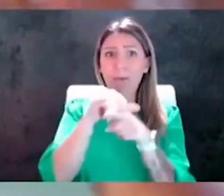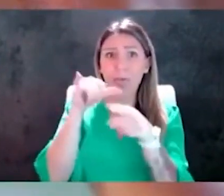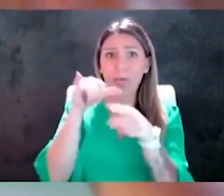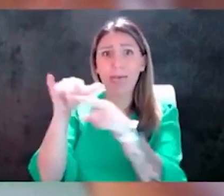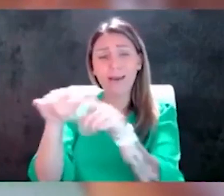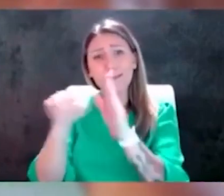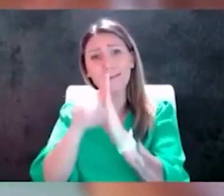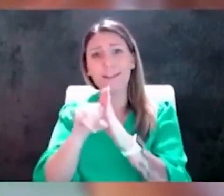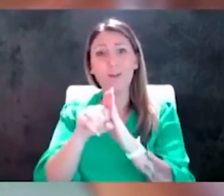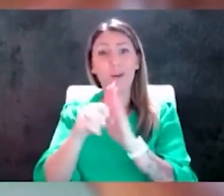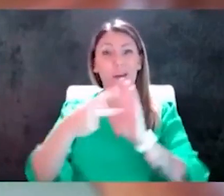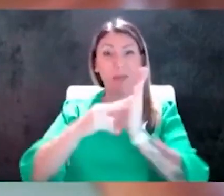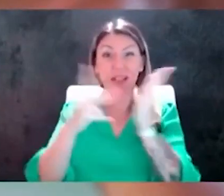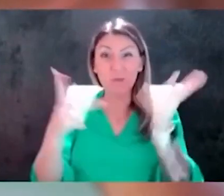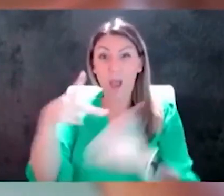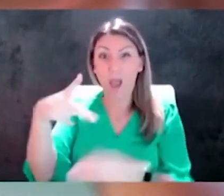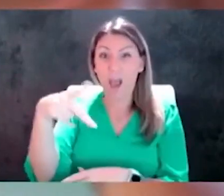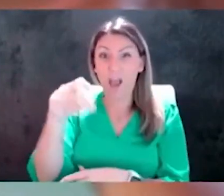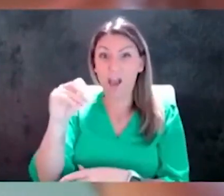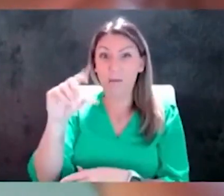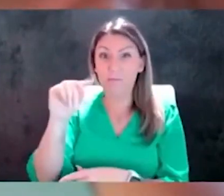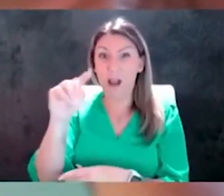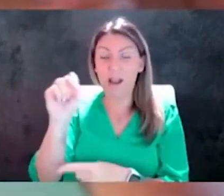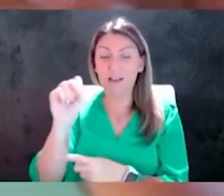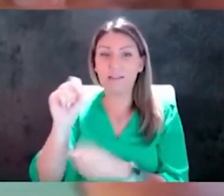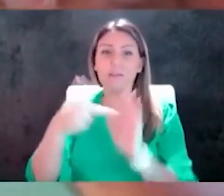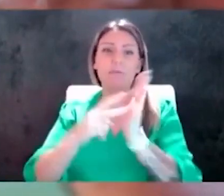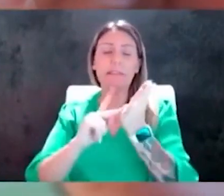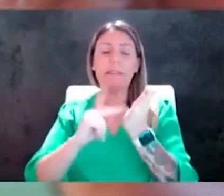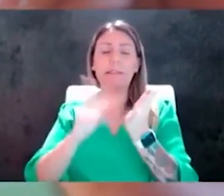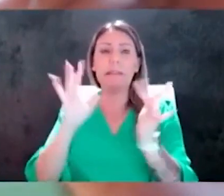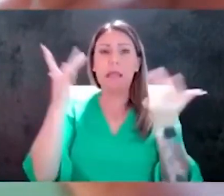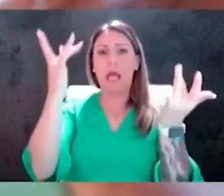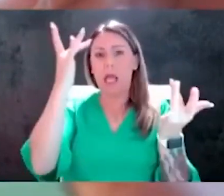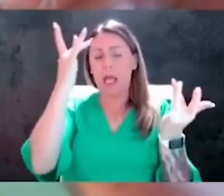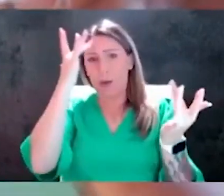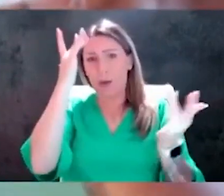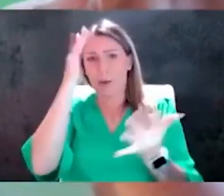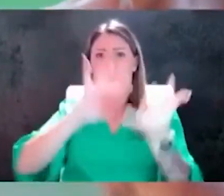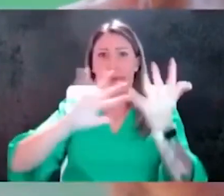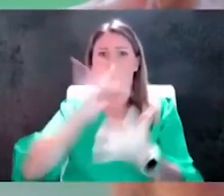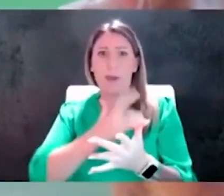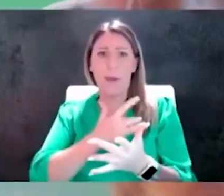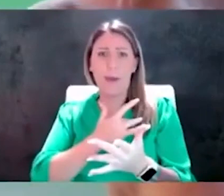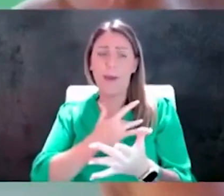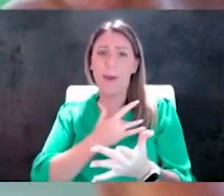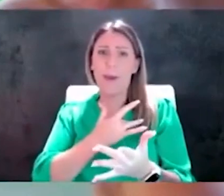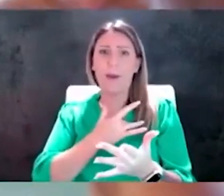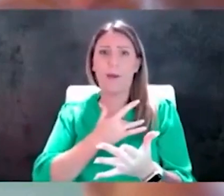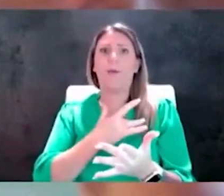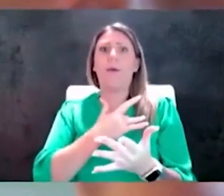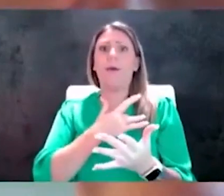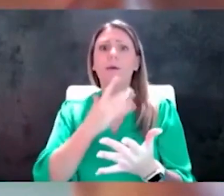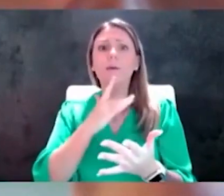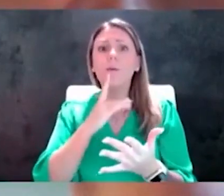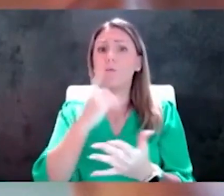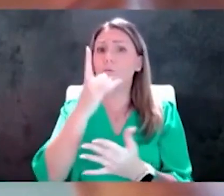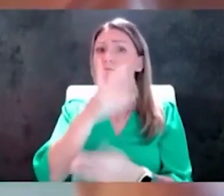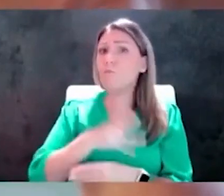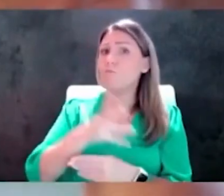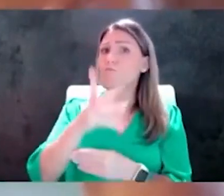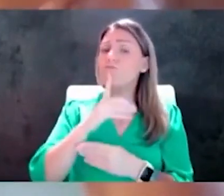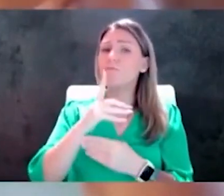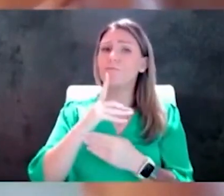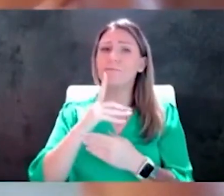means you're getting lightheaded and your heart's going really fast. We have one woman's emotional story on her road to recovery from POTS